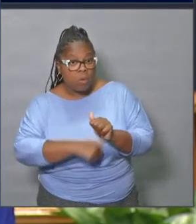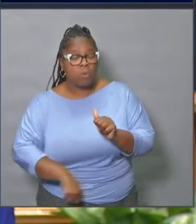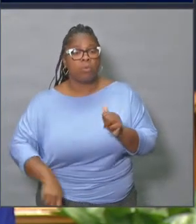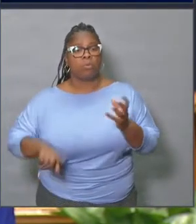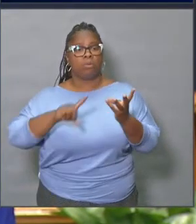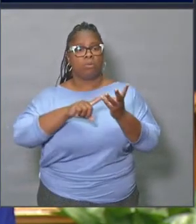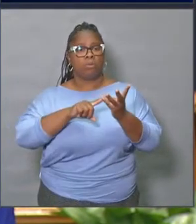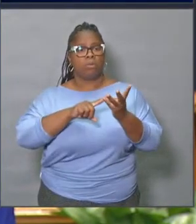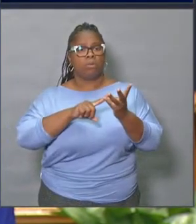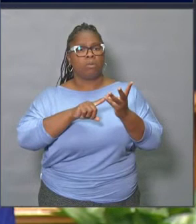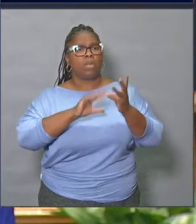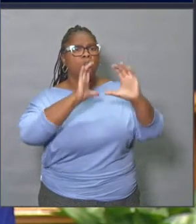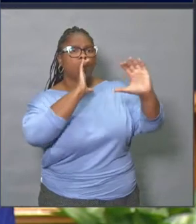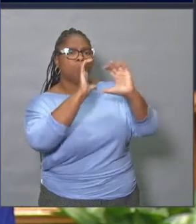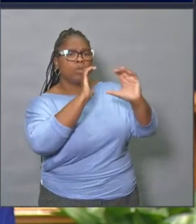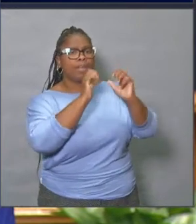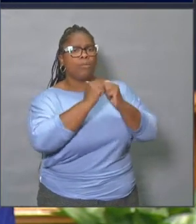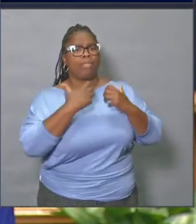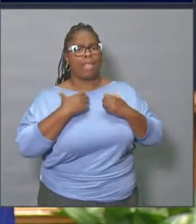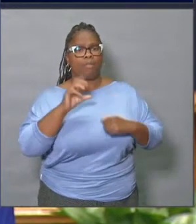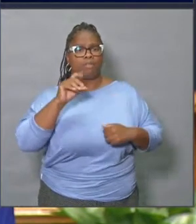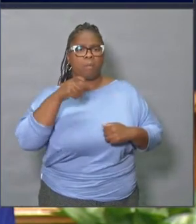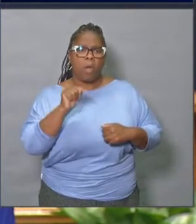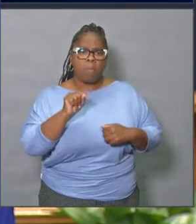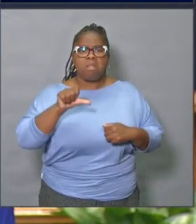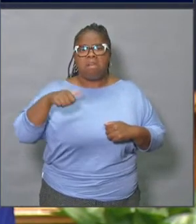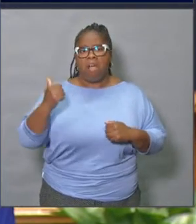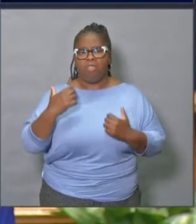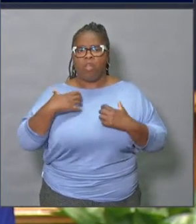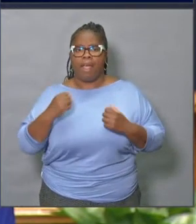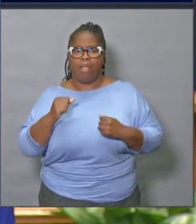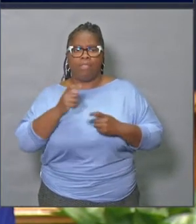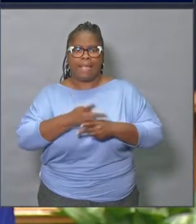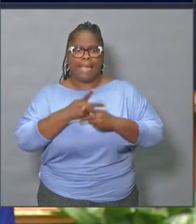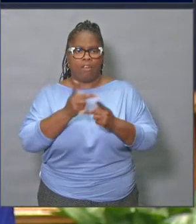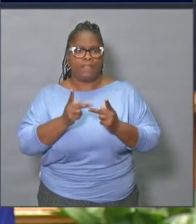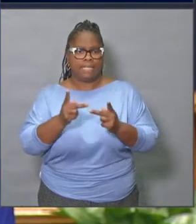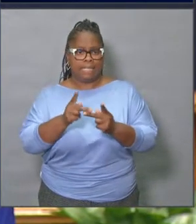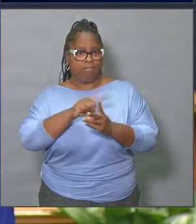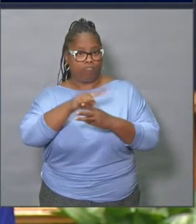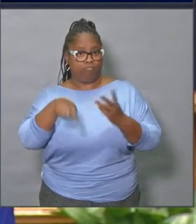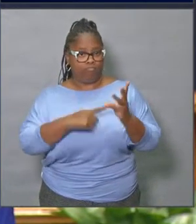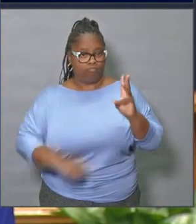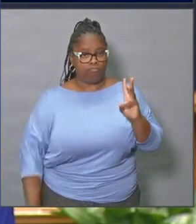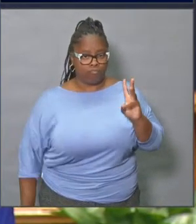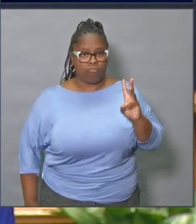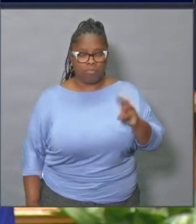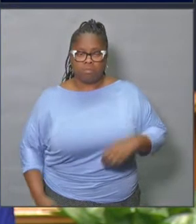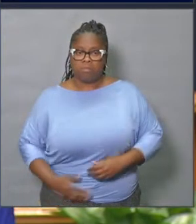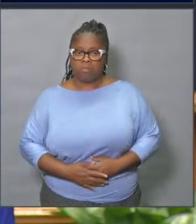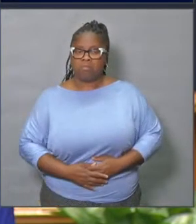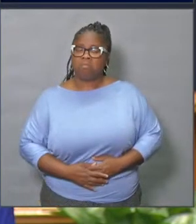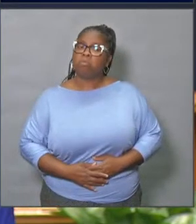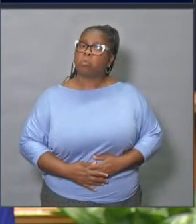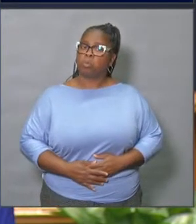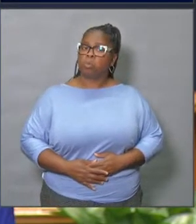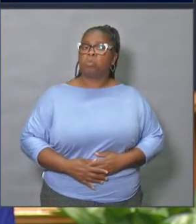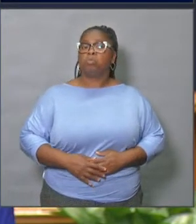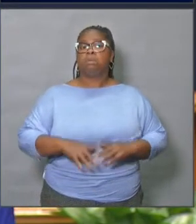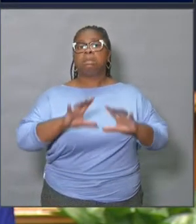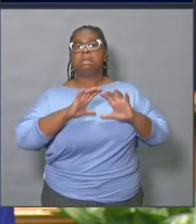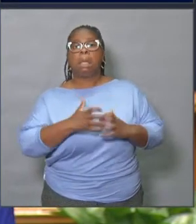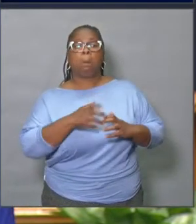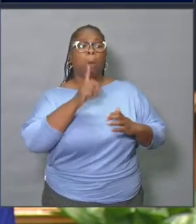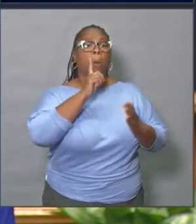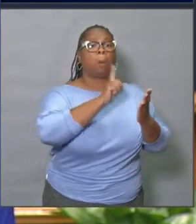and communicating with the health department and other healthcare facilities. The team noted that there was relatively good